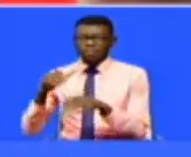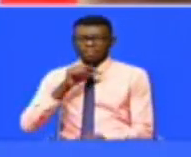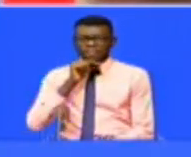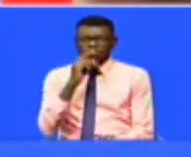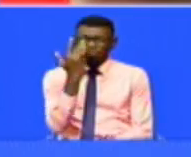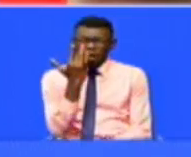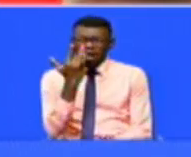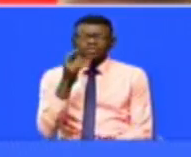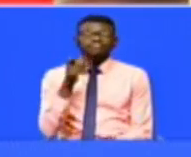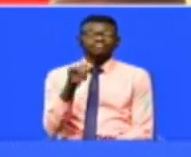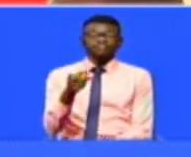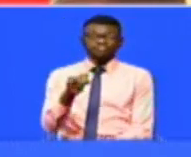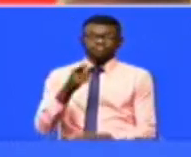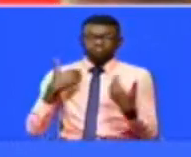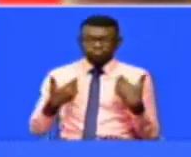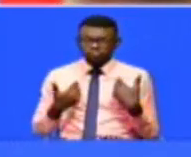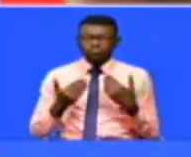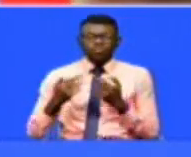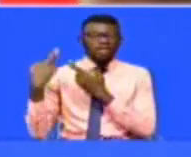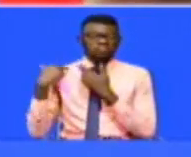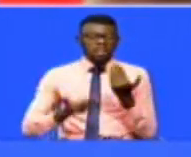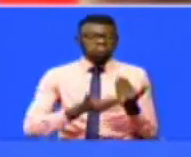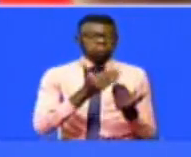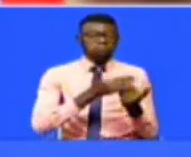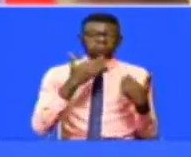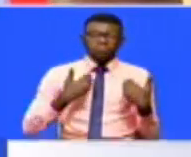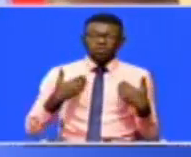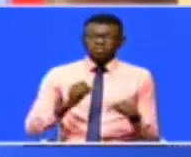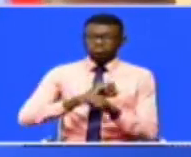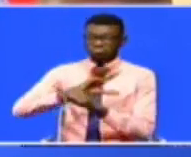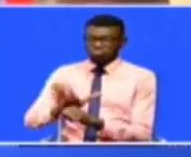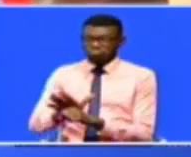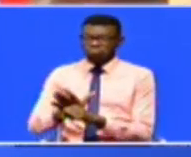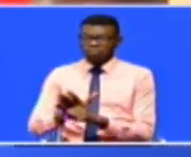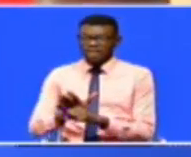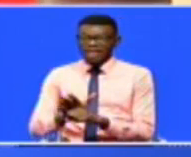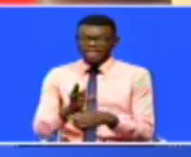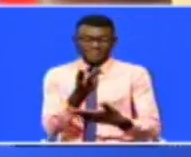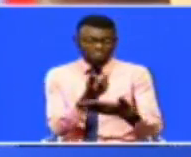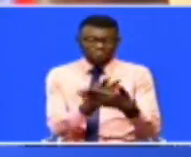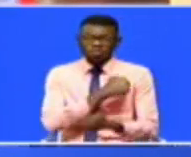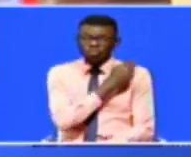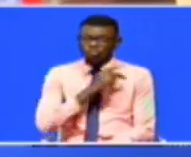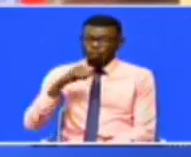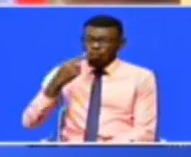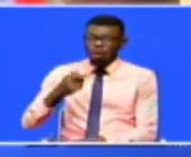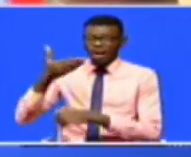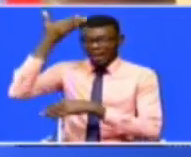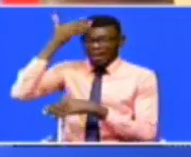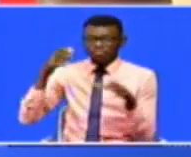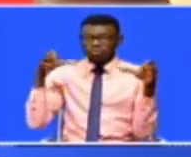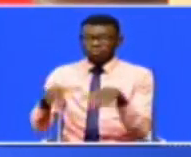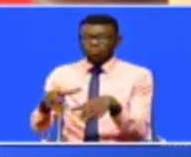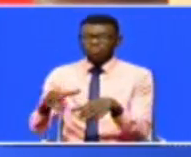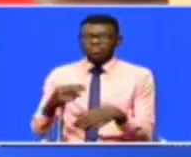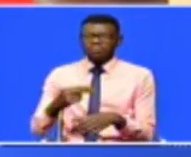Reason being, most of the people who take care of the COVID positive cases in the isolation centers are nurses, and majority